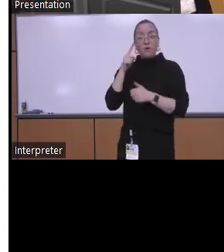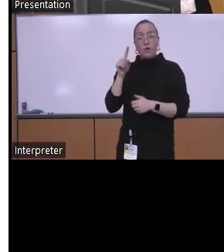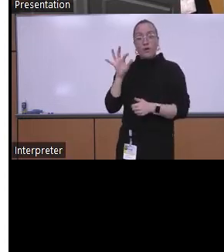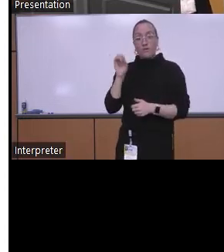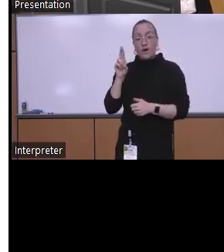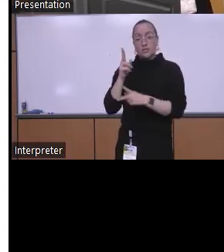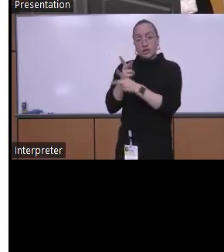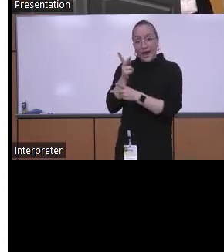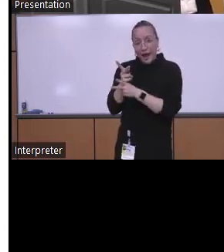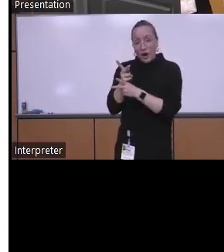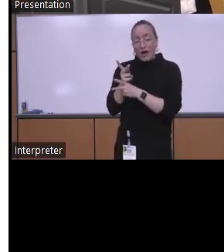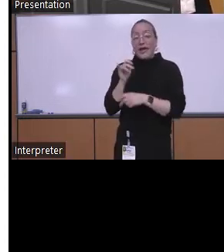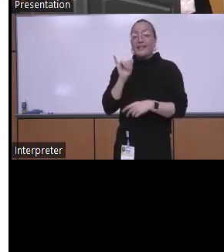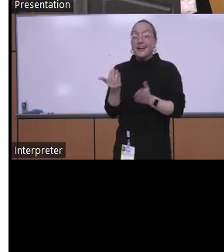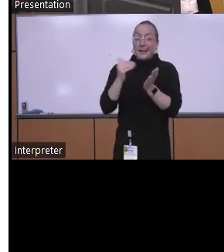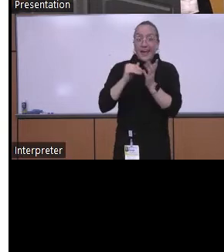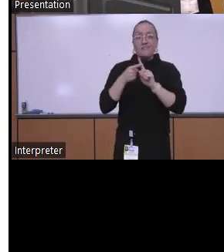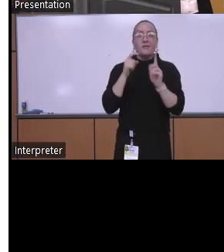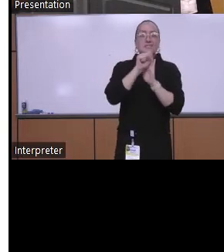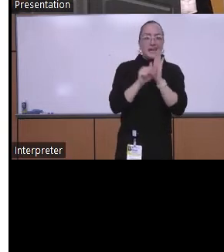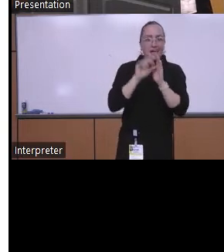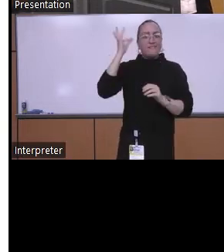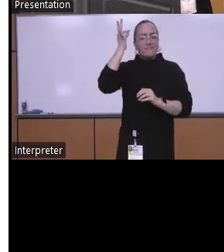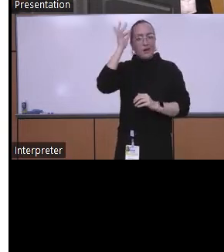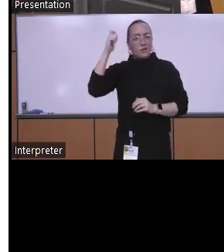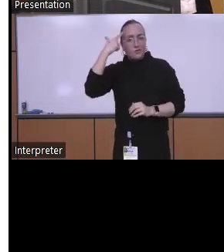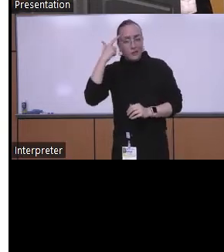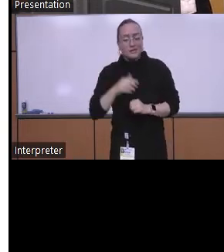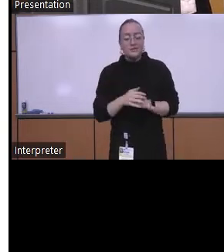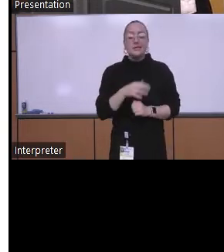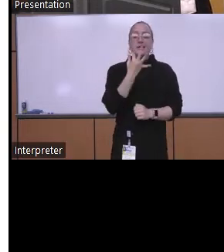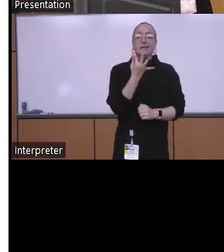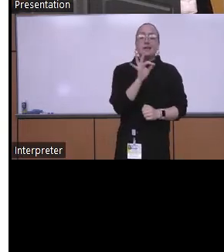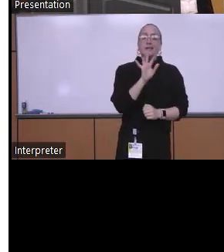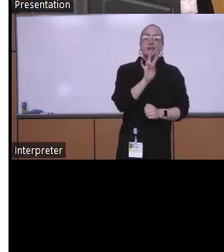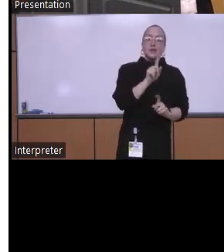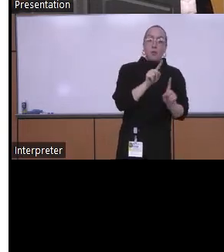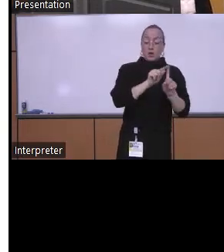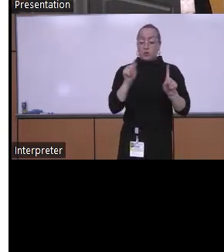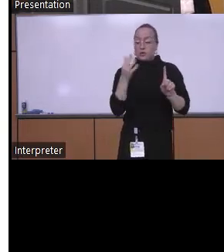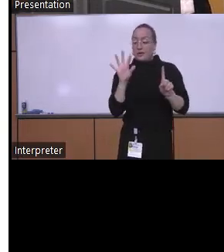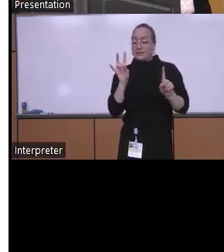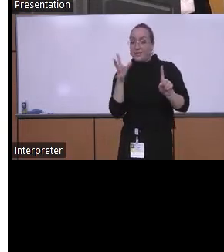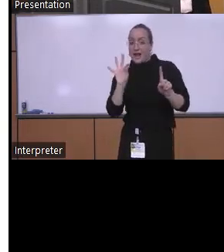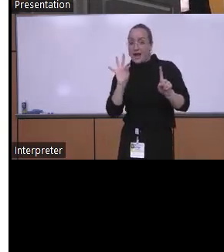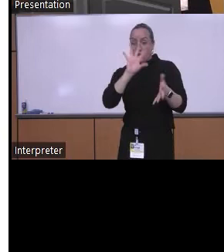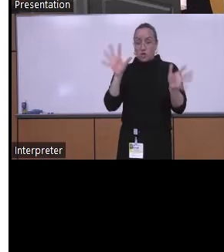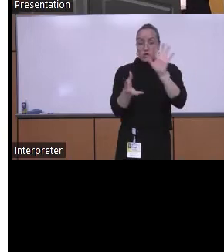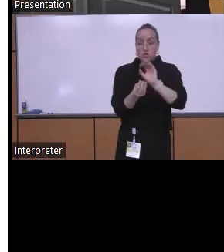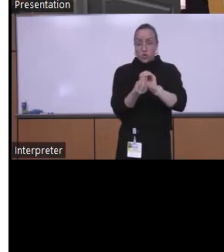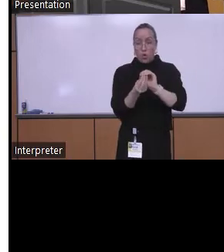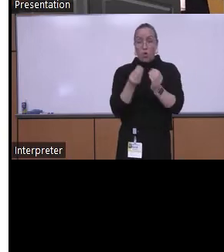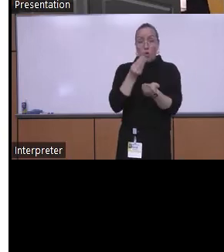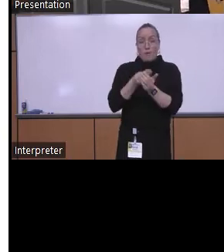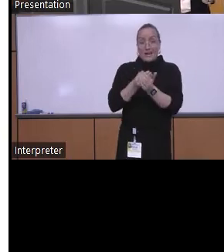by state and federal governments. Between fiscal years 1971 and 1979, the total state and federal expenditures on AFDC